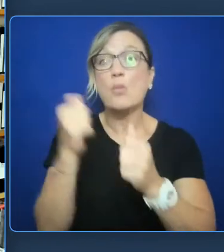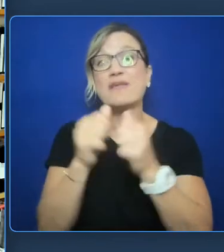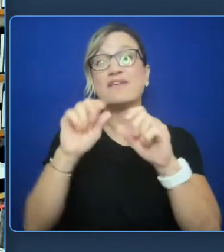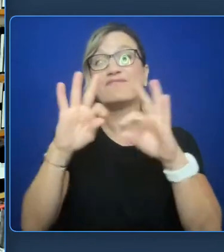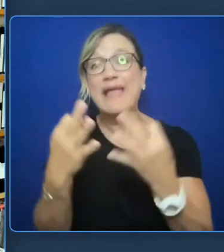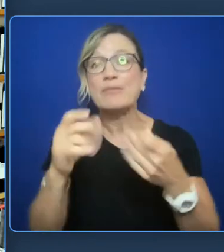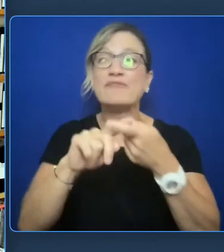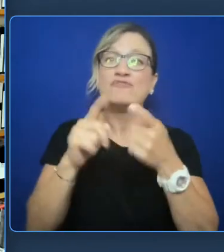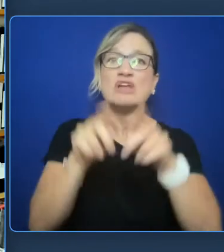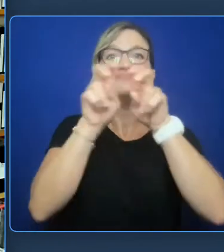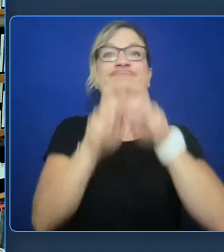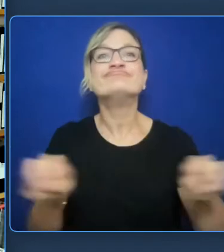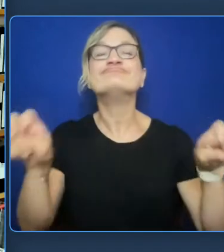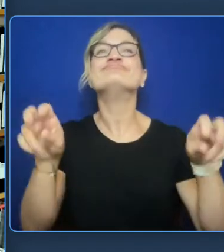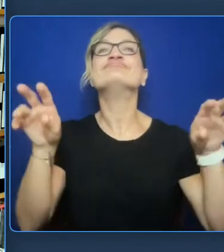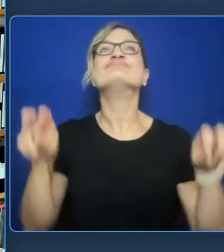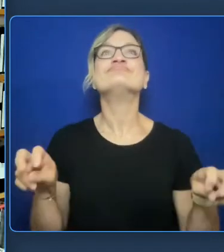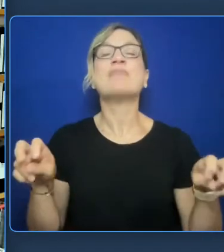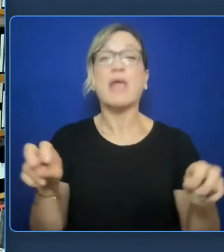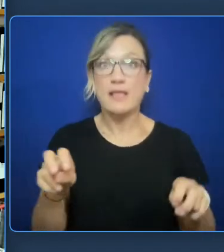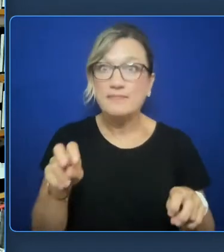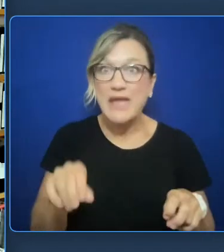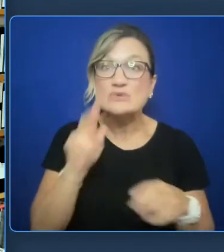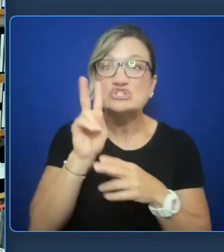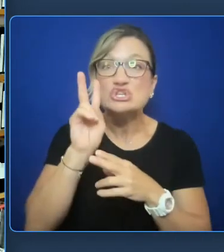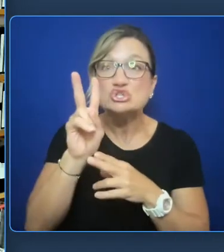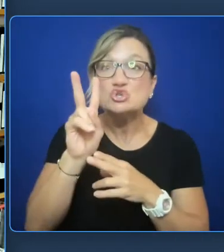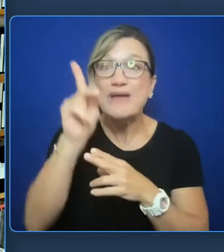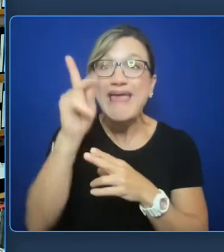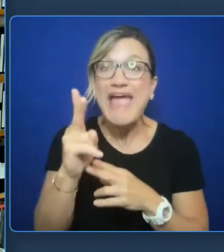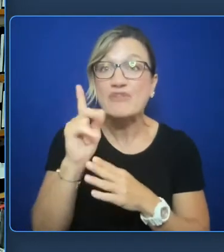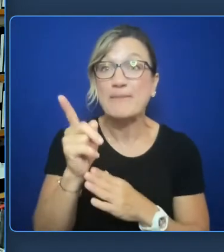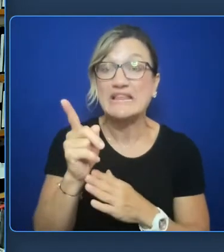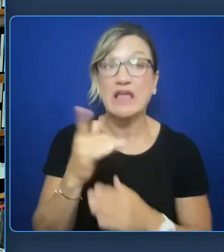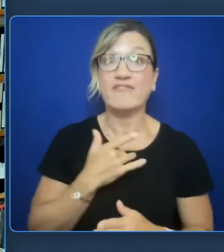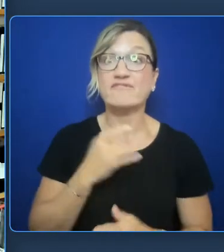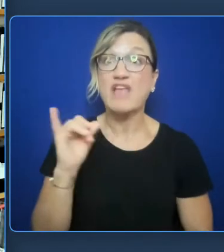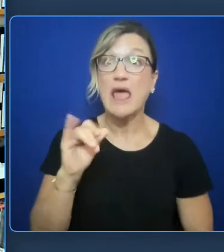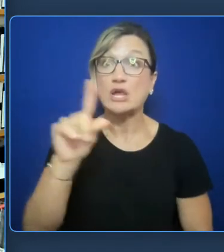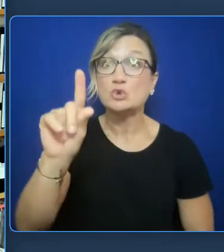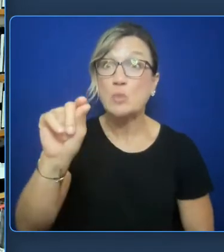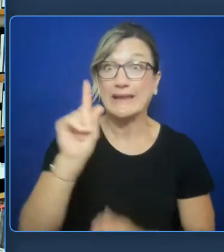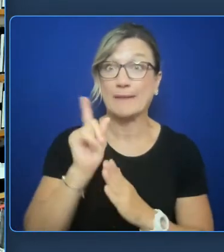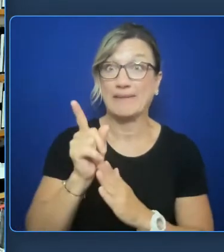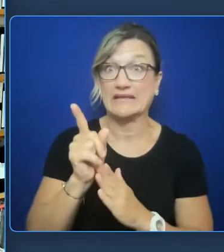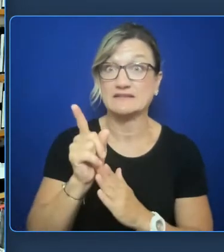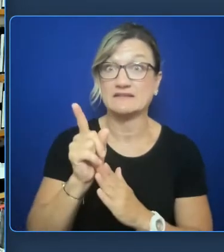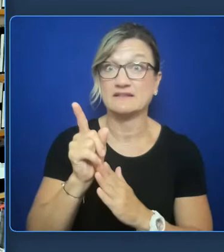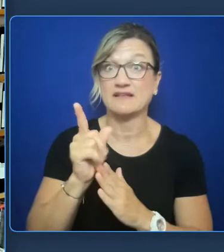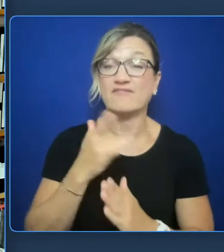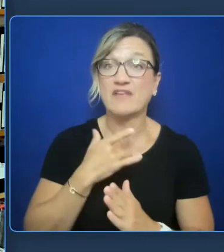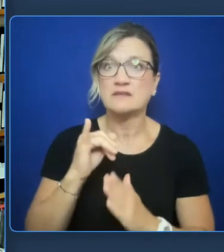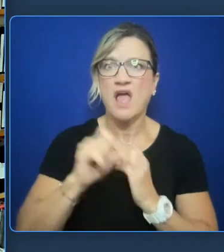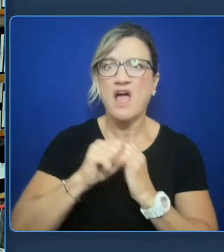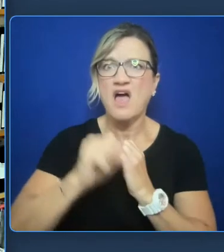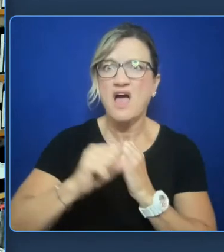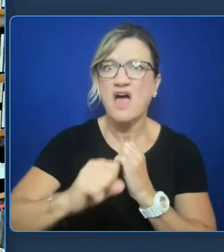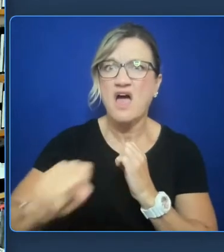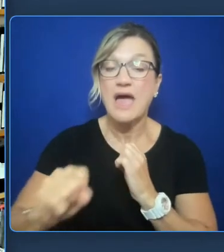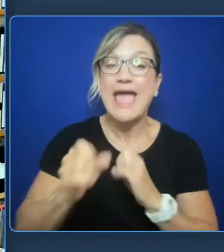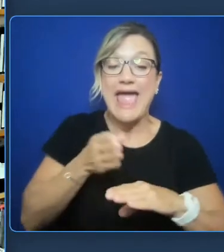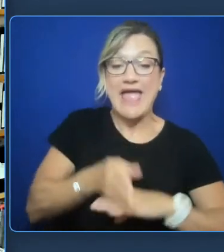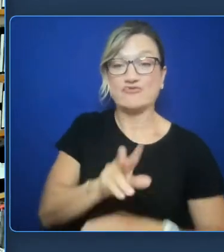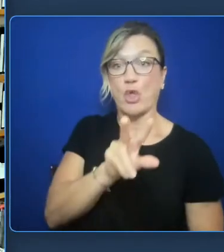with their friends. That was 2.5 minutes. It felt like it was 20 minutes or something, right? After